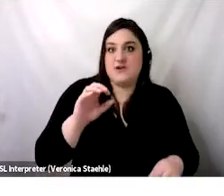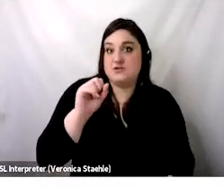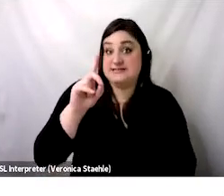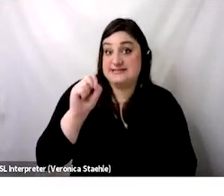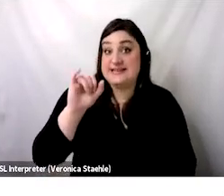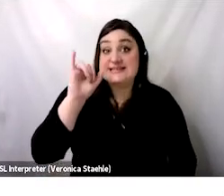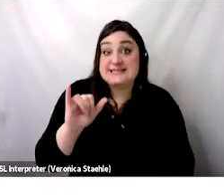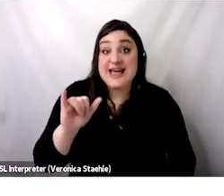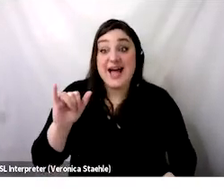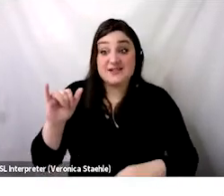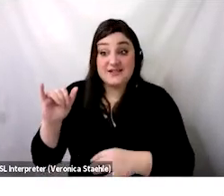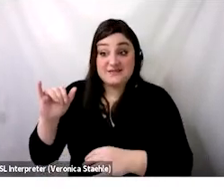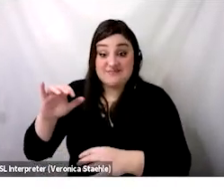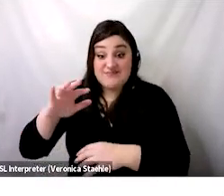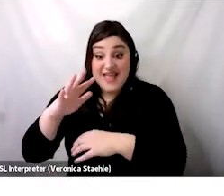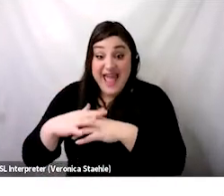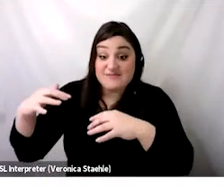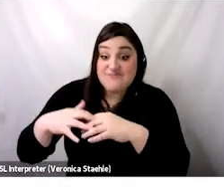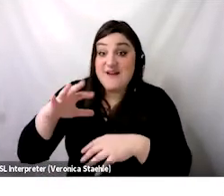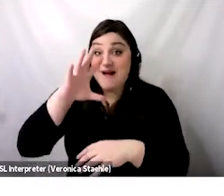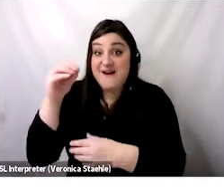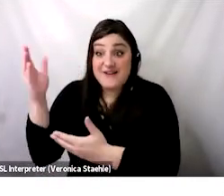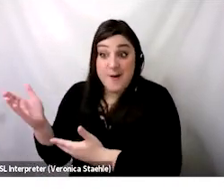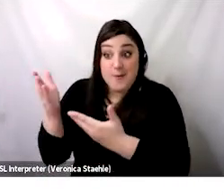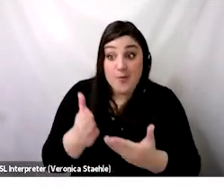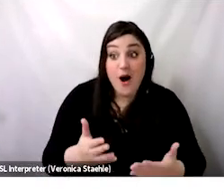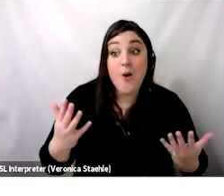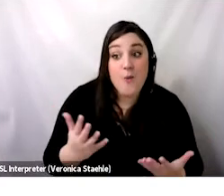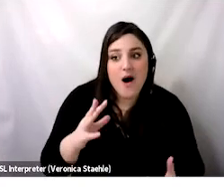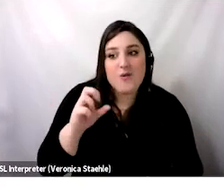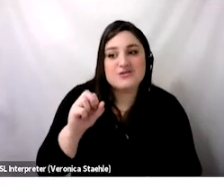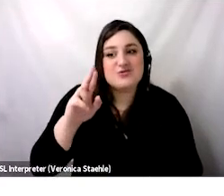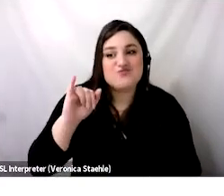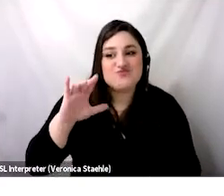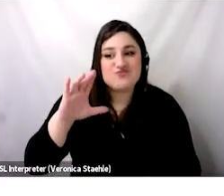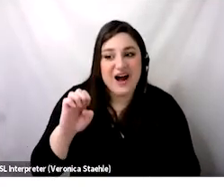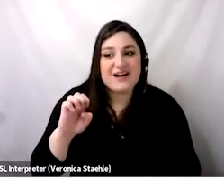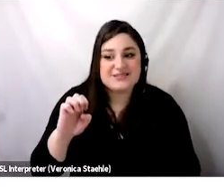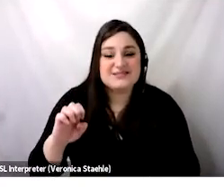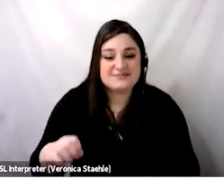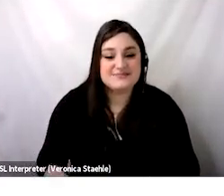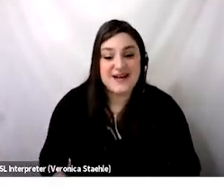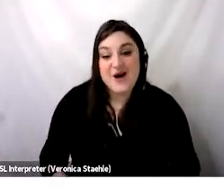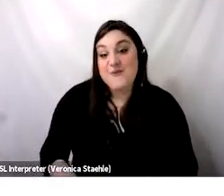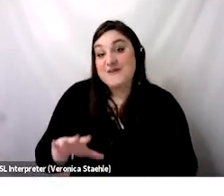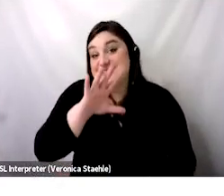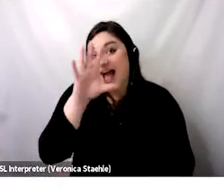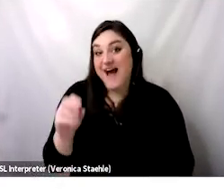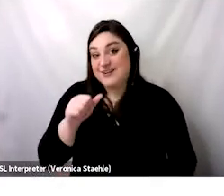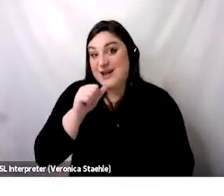was rice. It was the African women who were the farmers at that